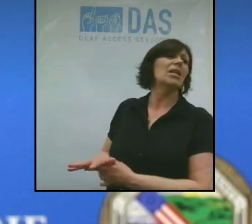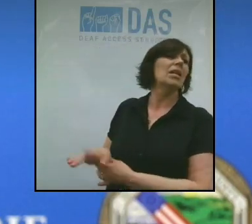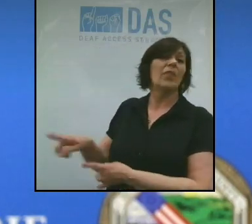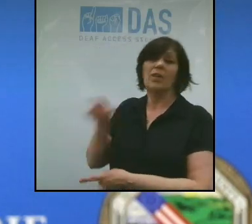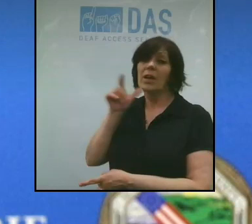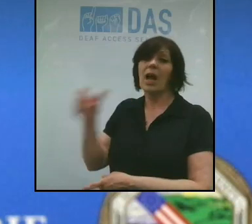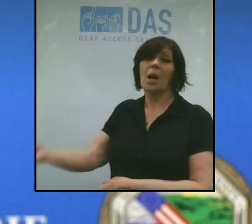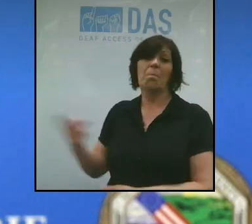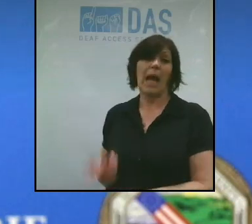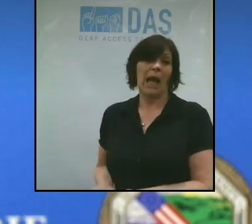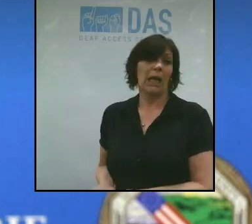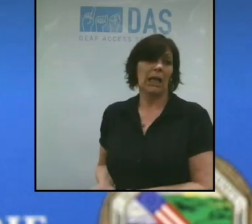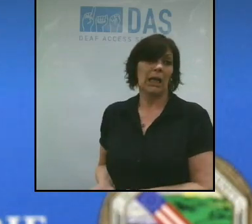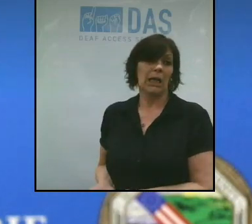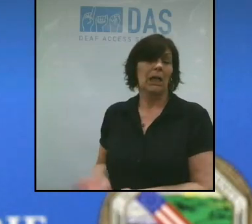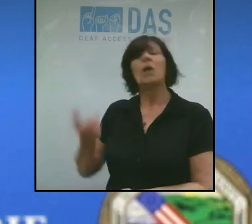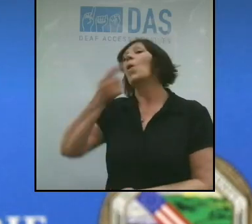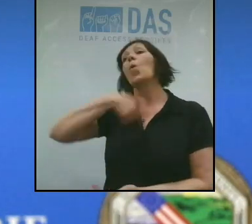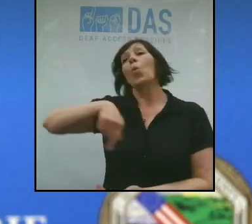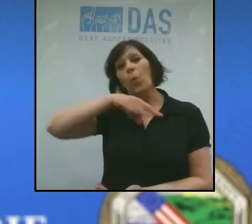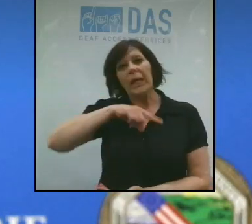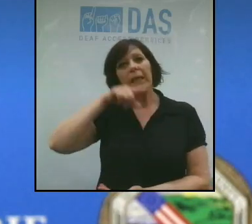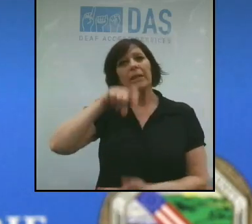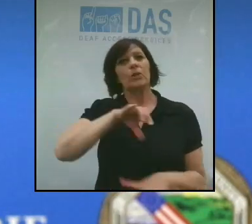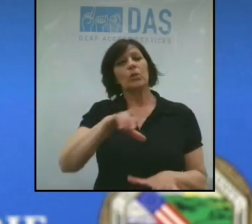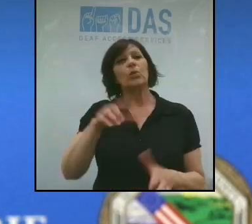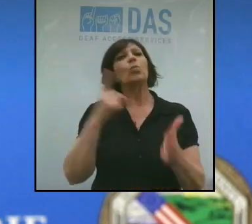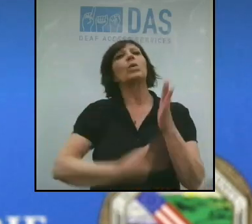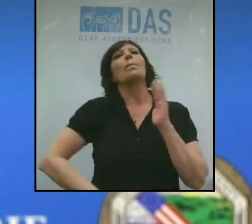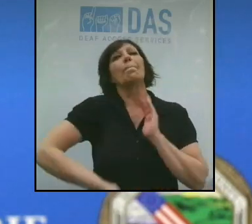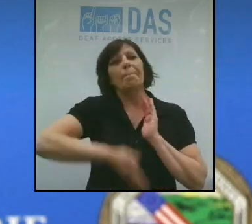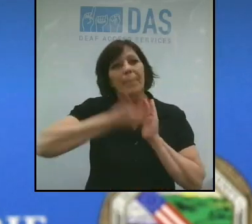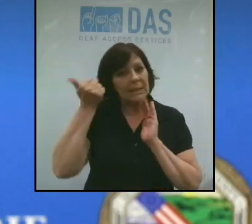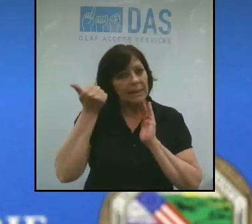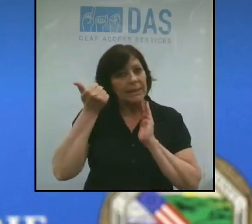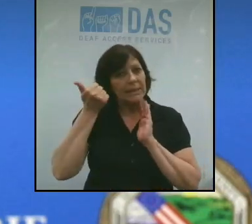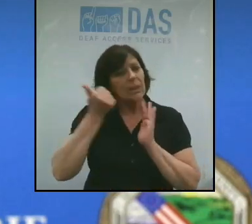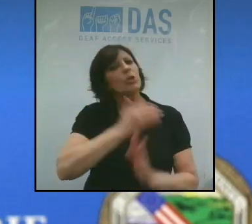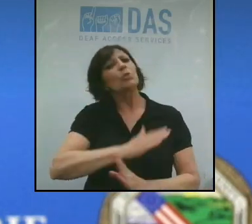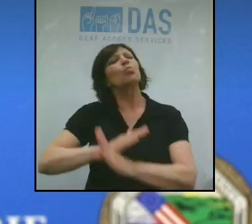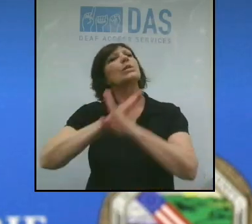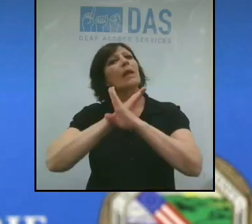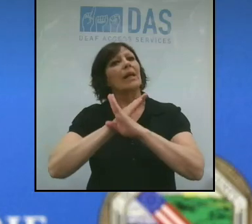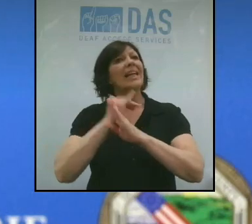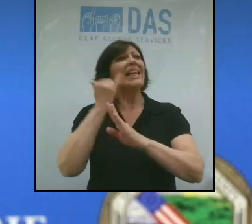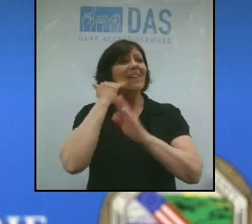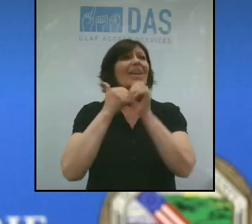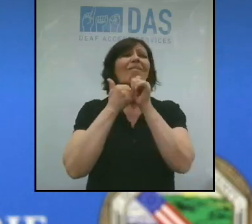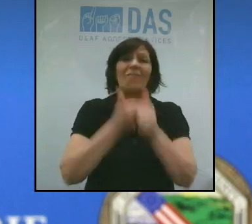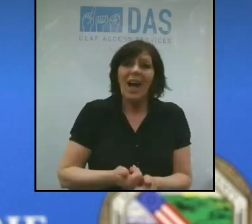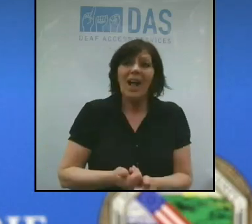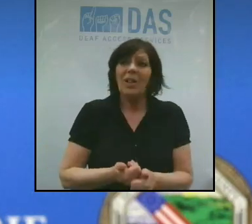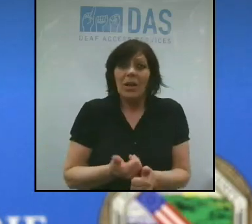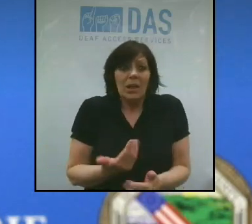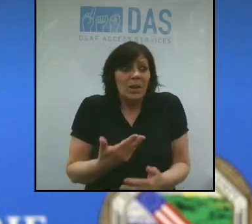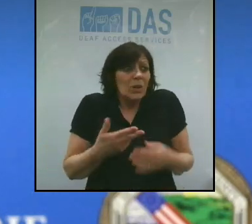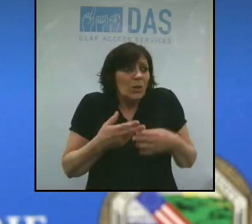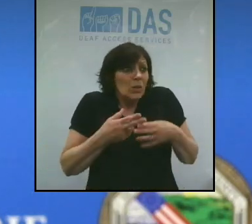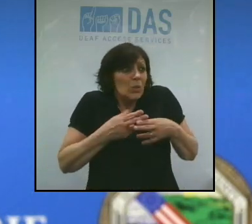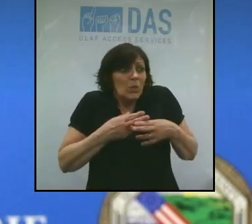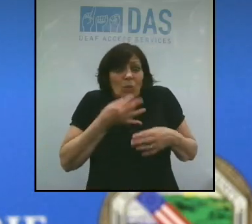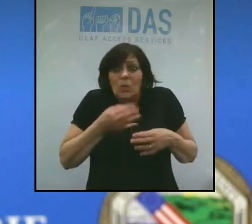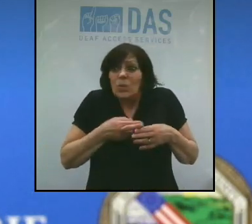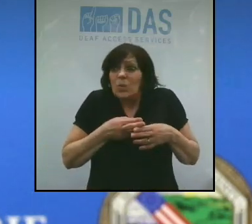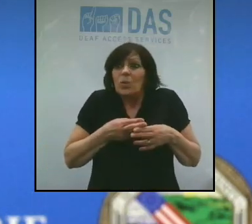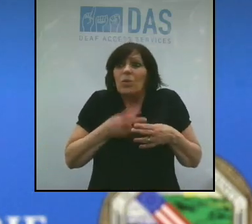coming back. So we as a community need to do its best to protect all. And I think if we do that, then fairly soon, I've been saying all along, I